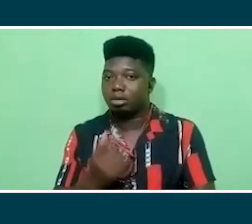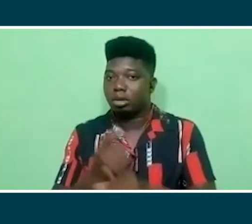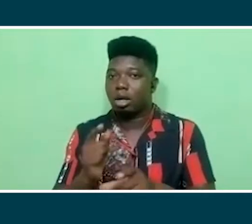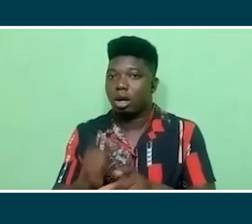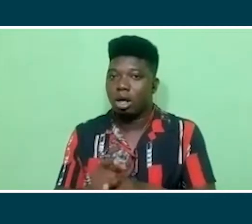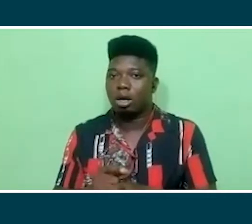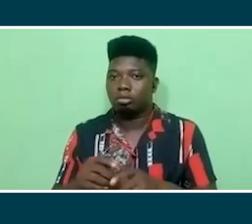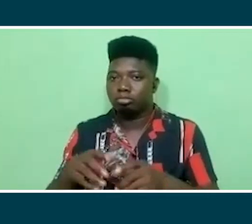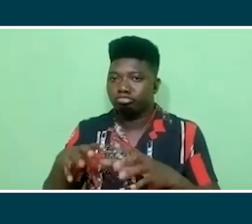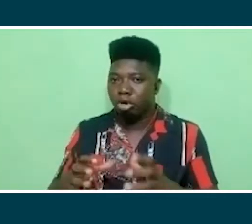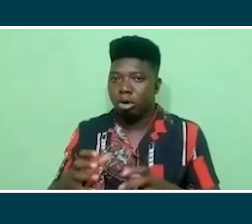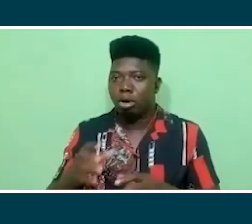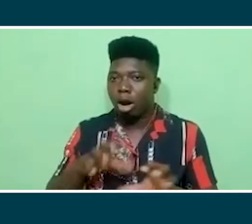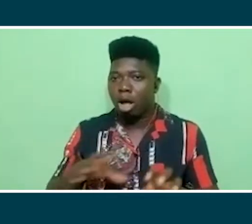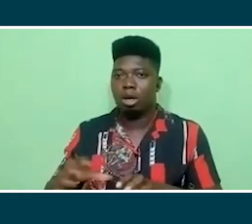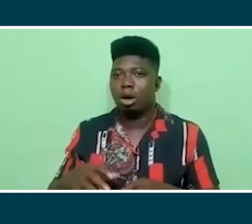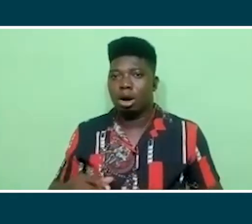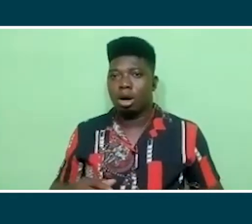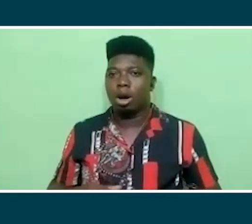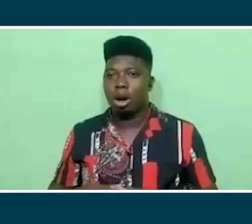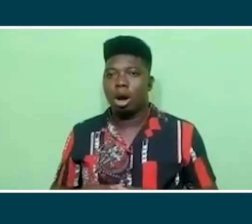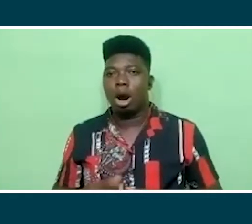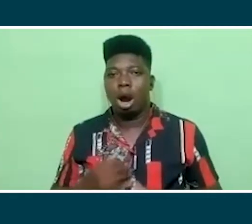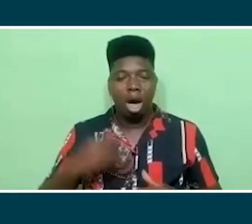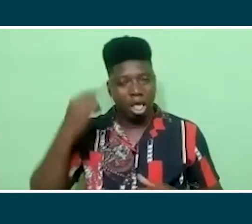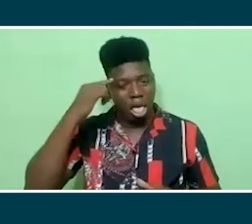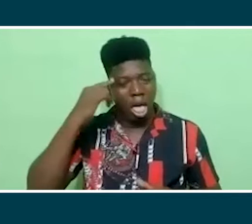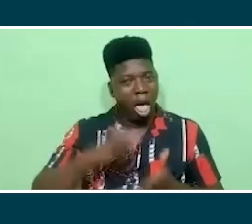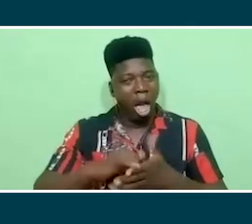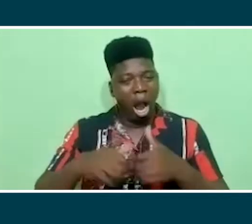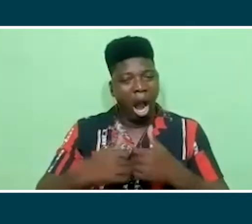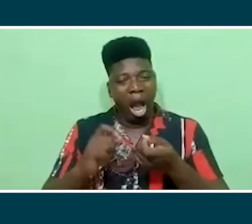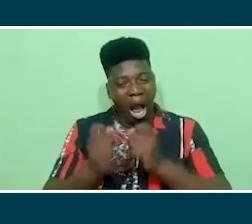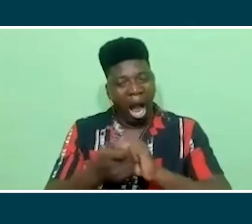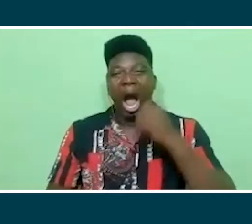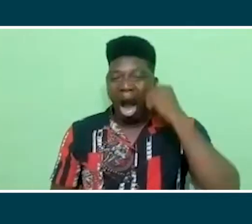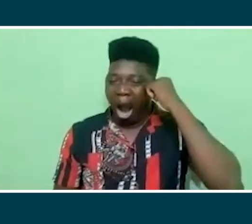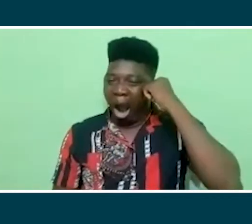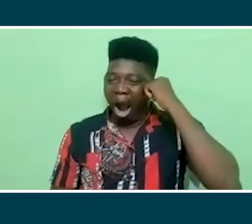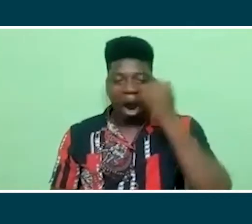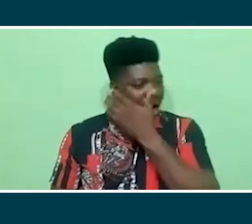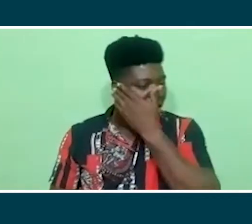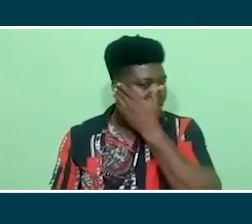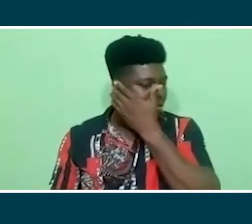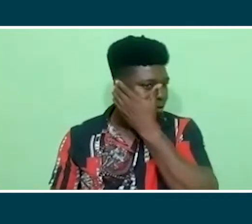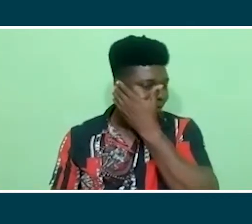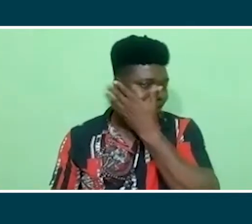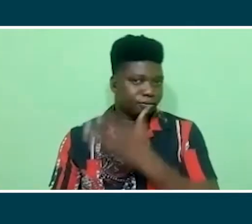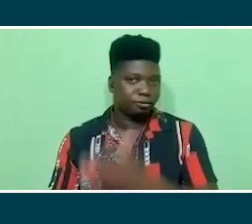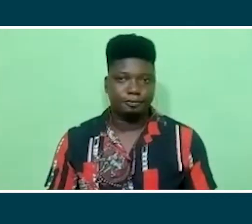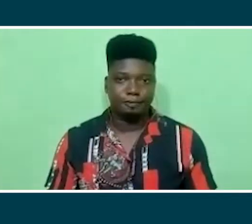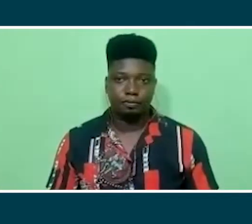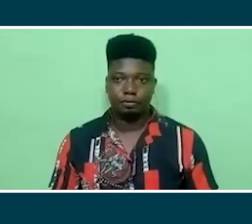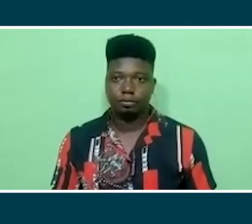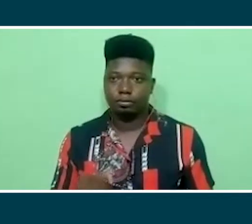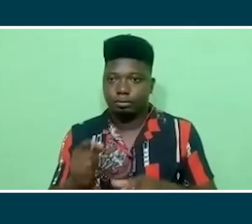and the interrupters? I think that's how we really change toxic masculinity. Because the messages I was sent as a